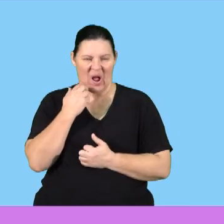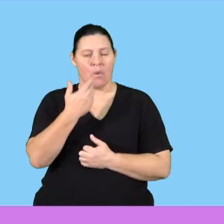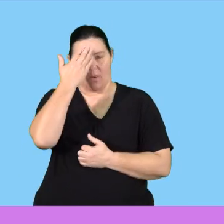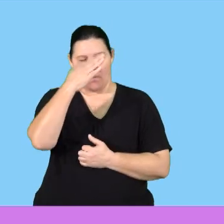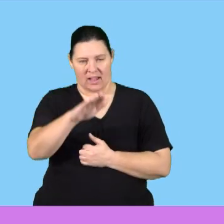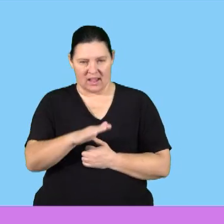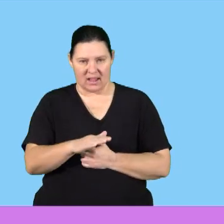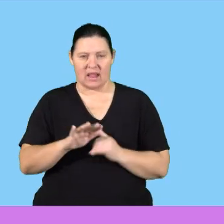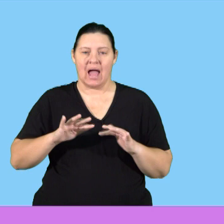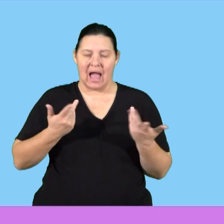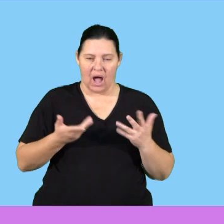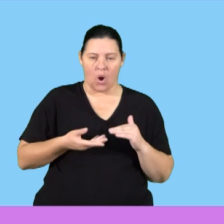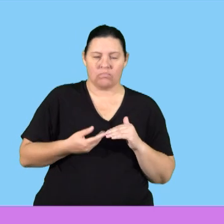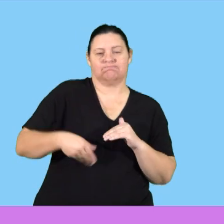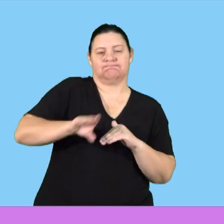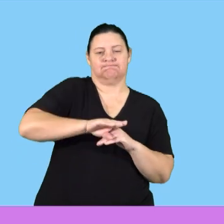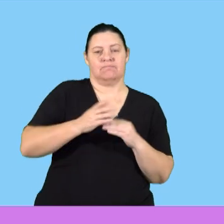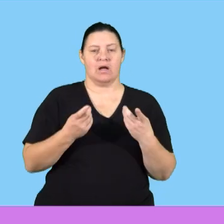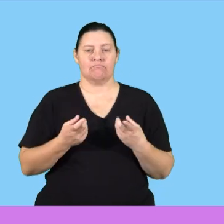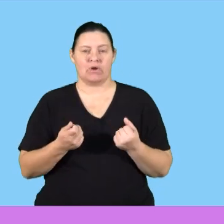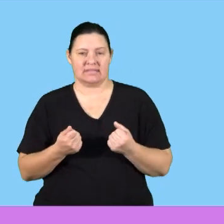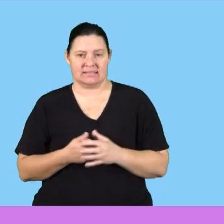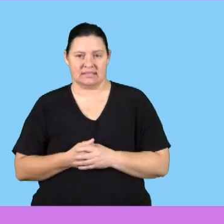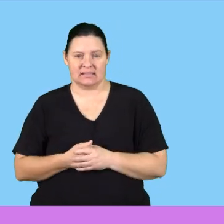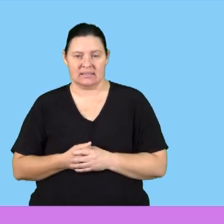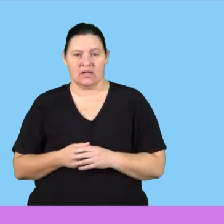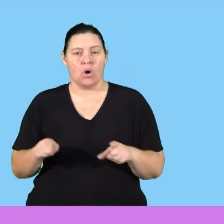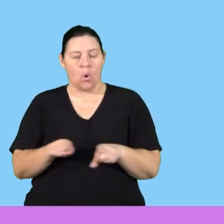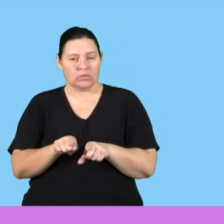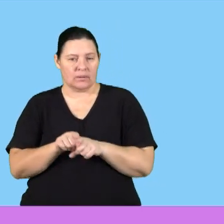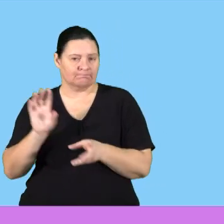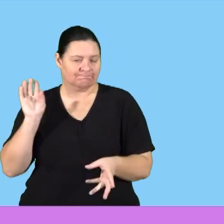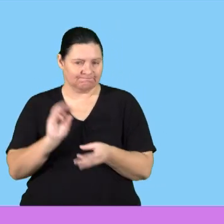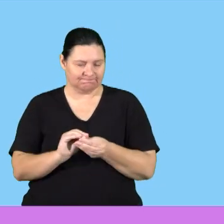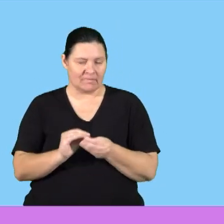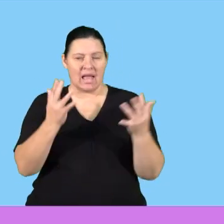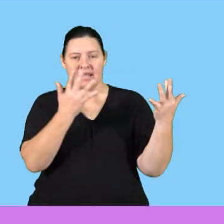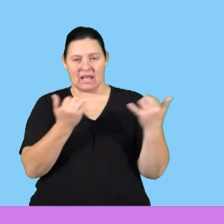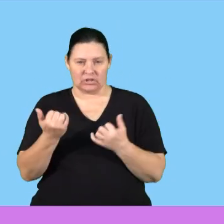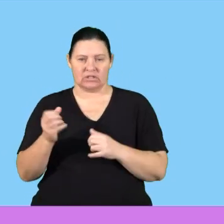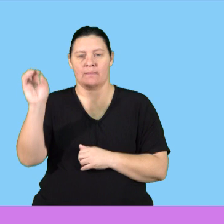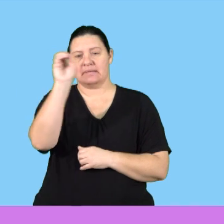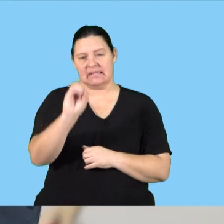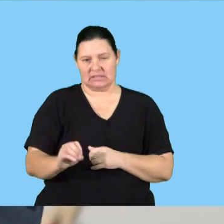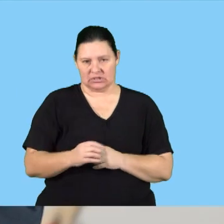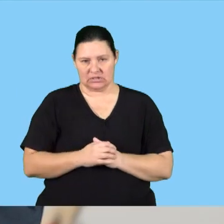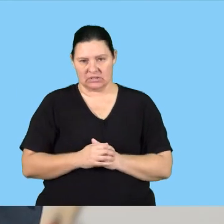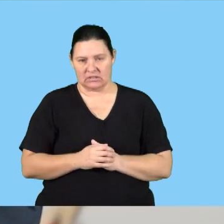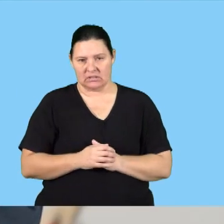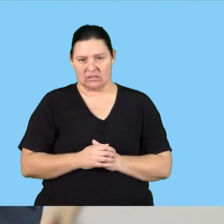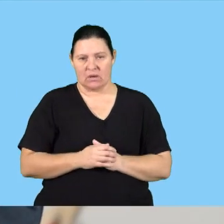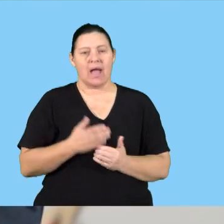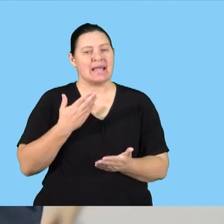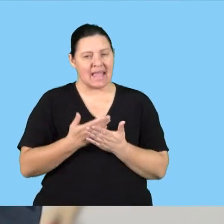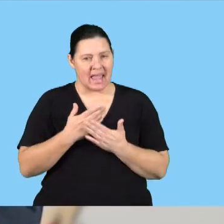calculated, you now know how to increase the price. We have also recapped on calculating the